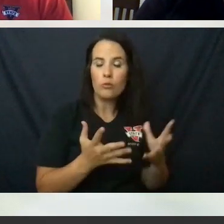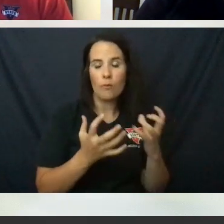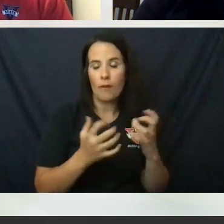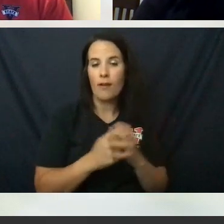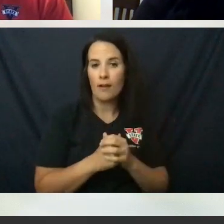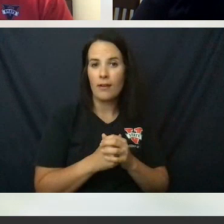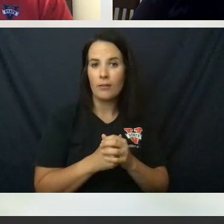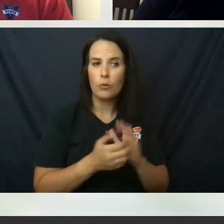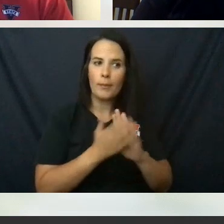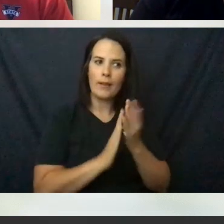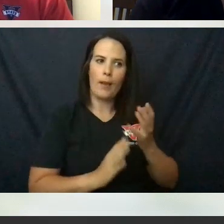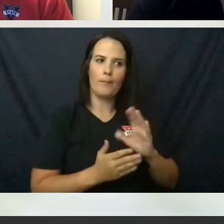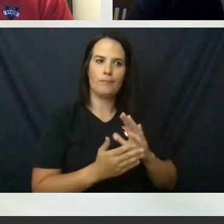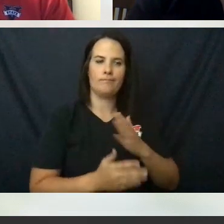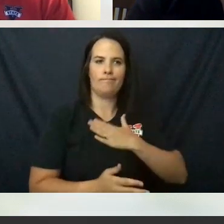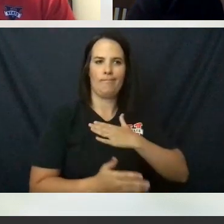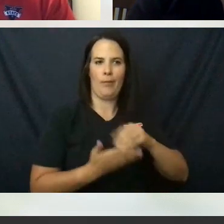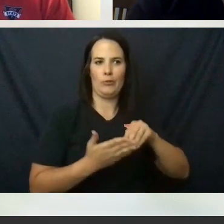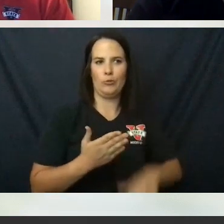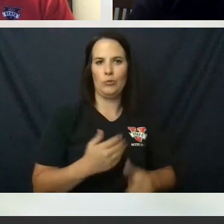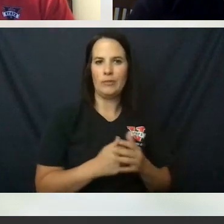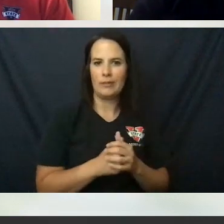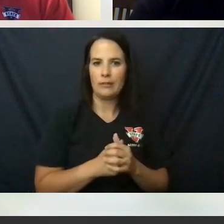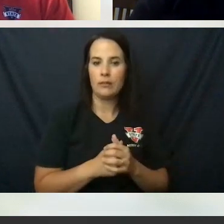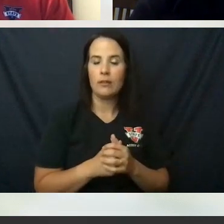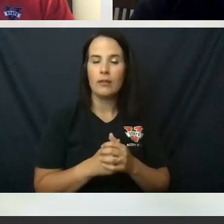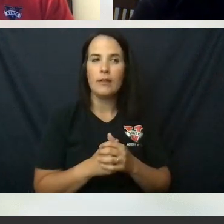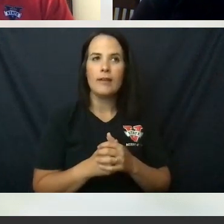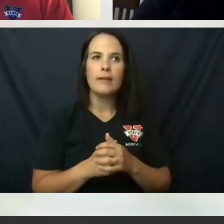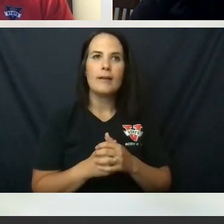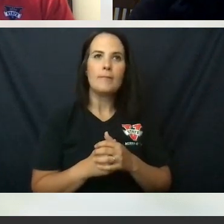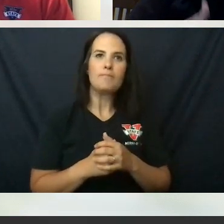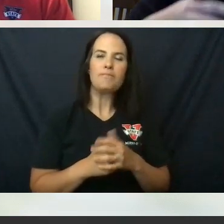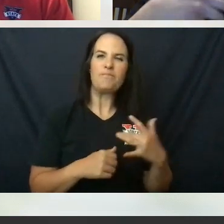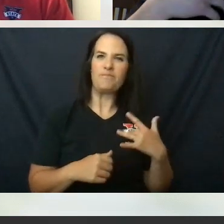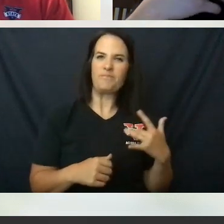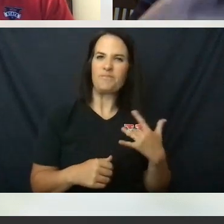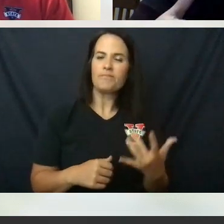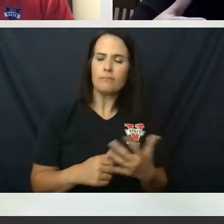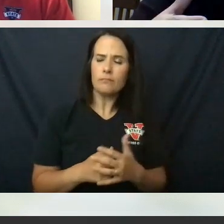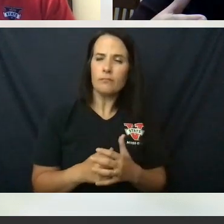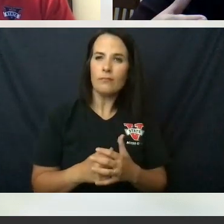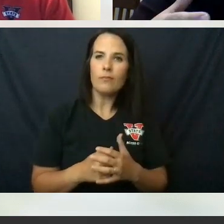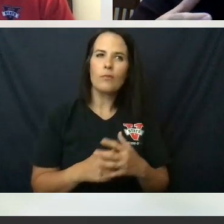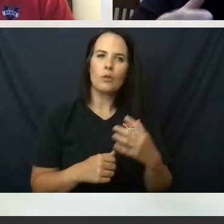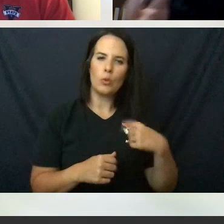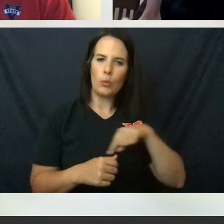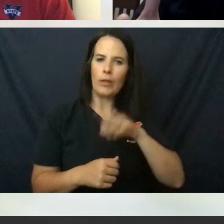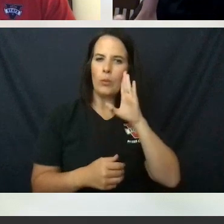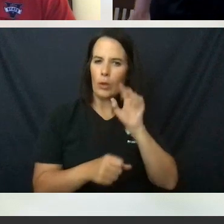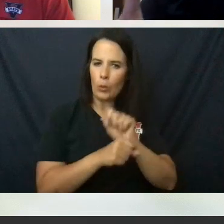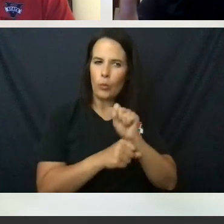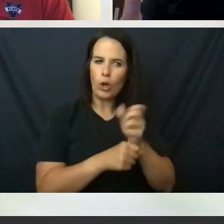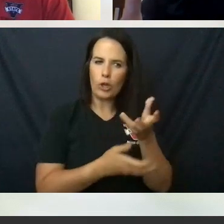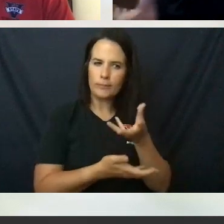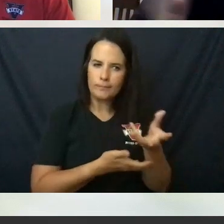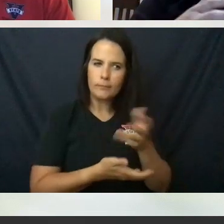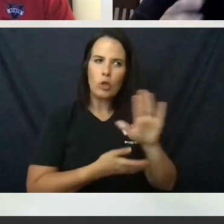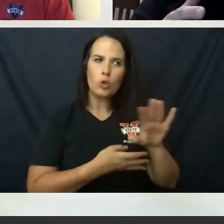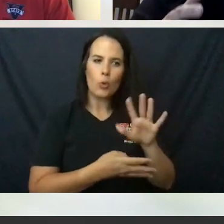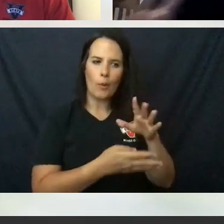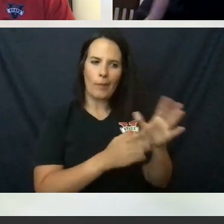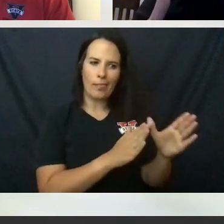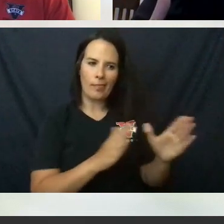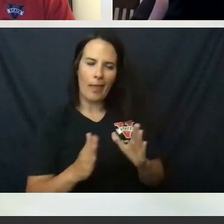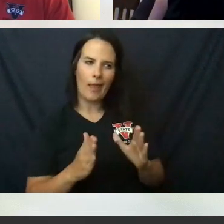become ours. And so with that, we're going to work with you to build your plan to graduation